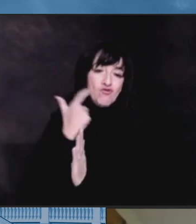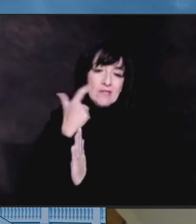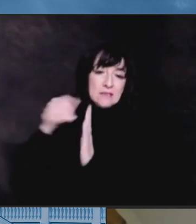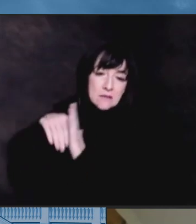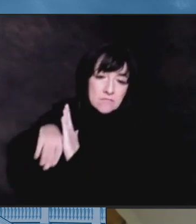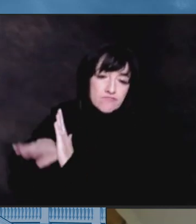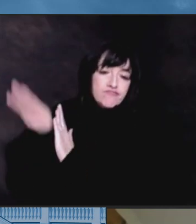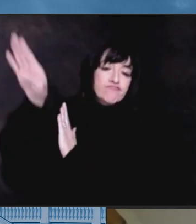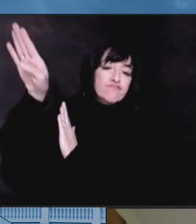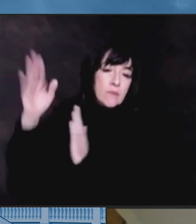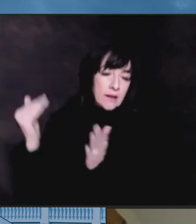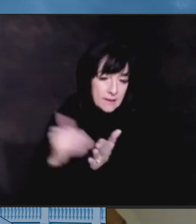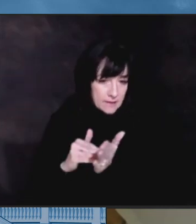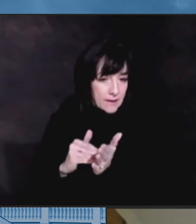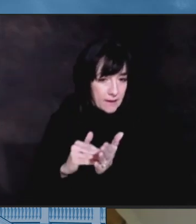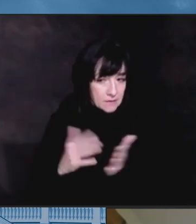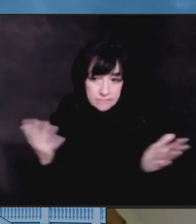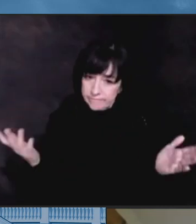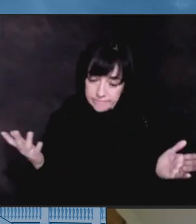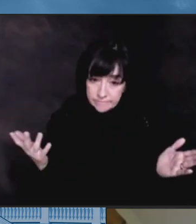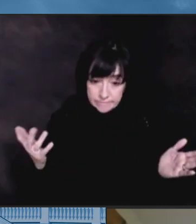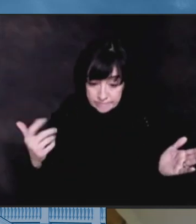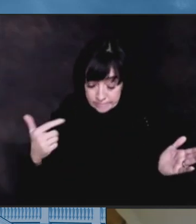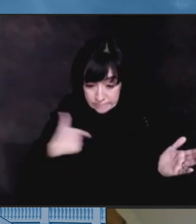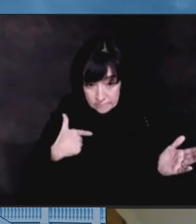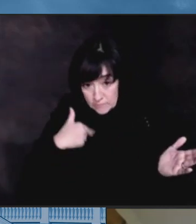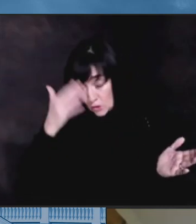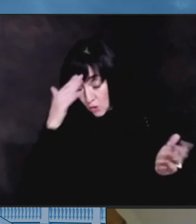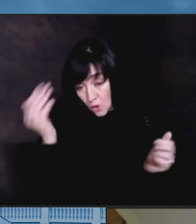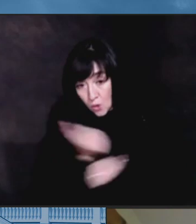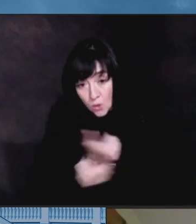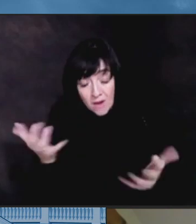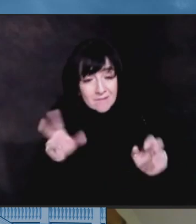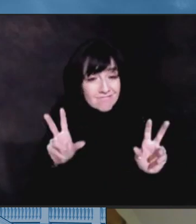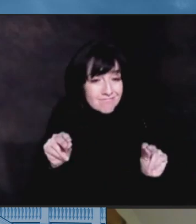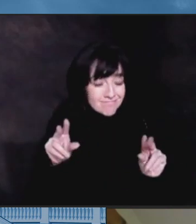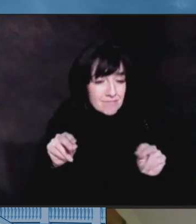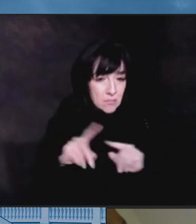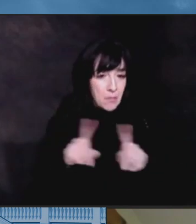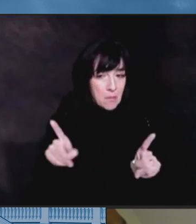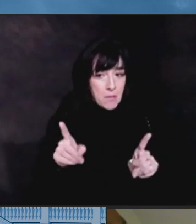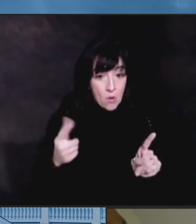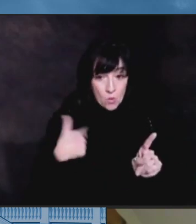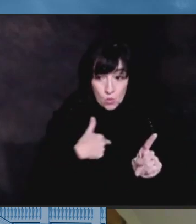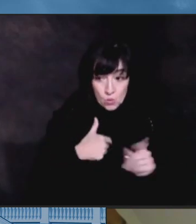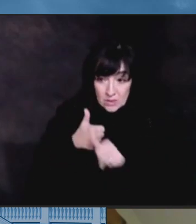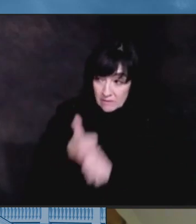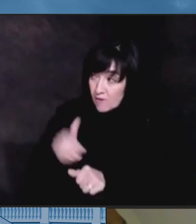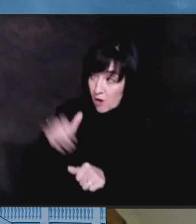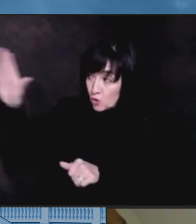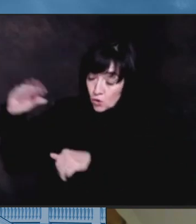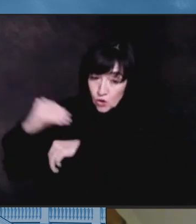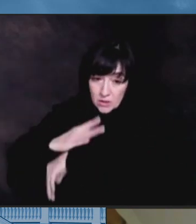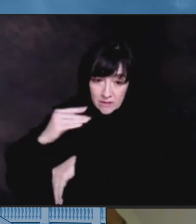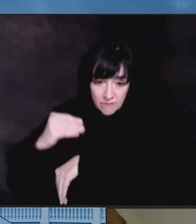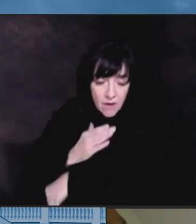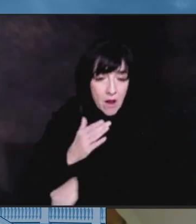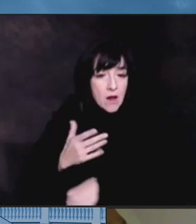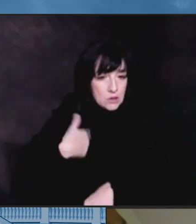those experts and say, here's what we should do to protect the health and safety and welfare of Delawareans. And that's